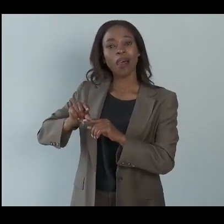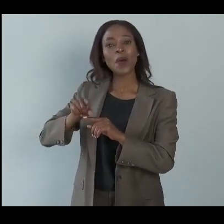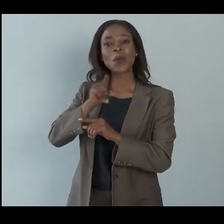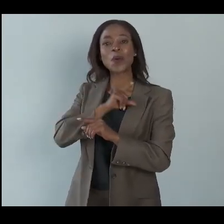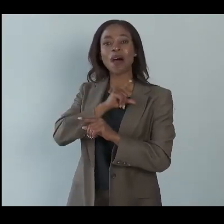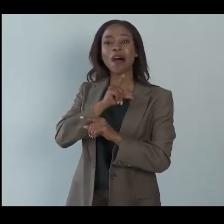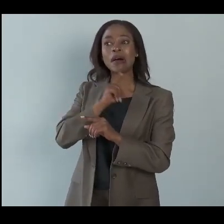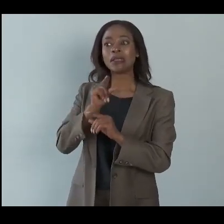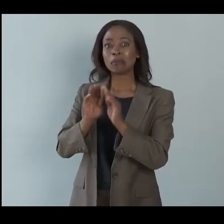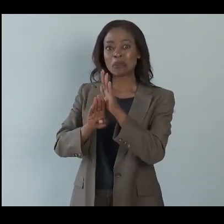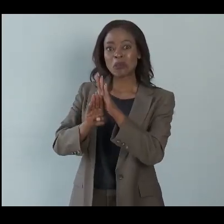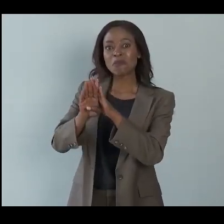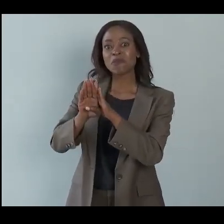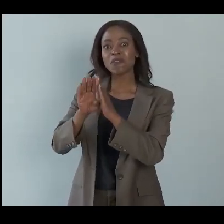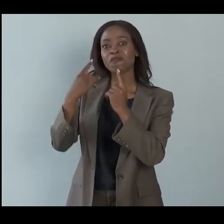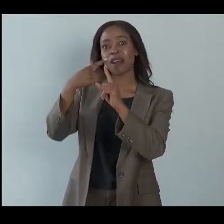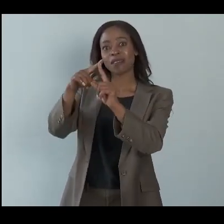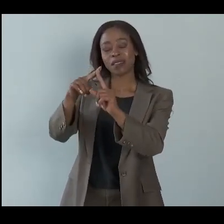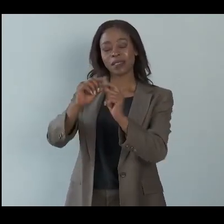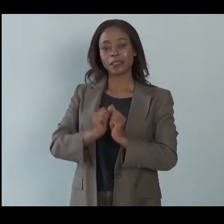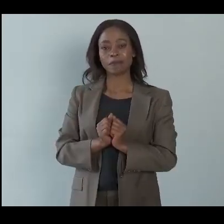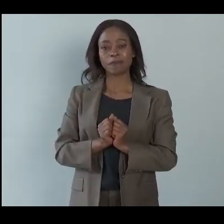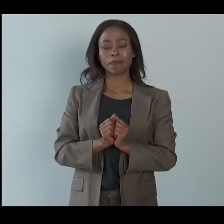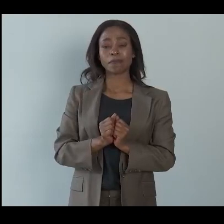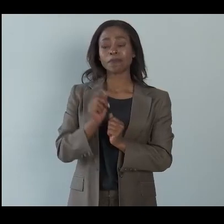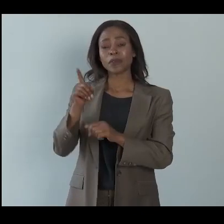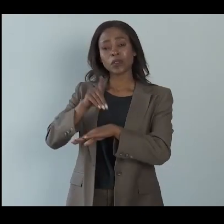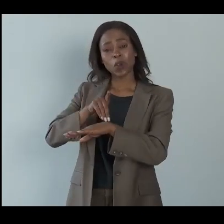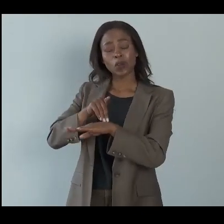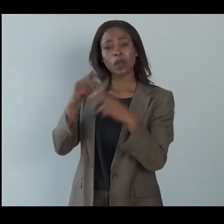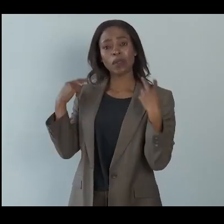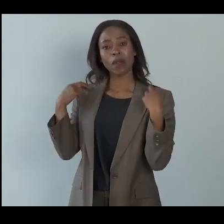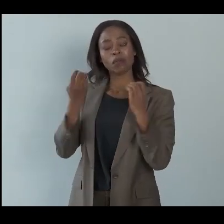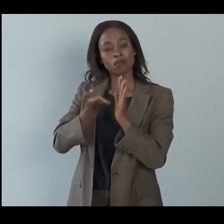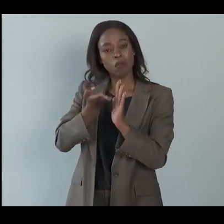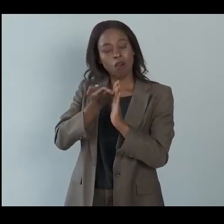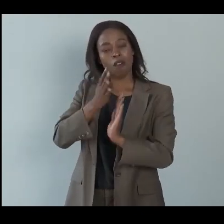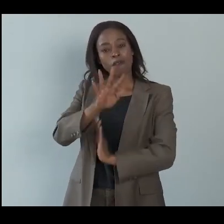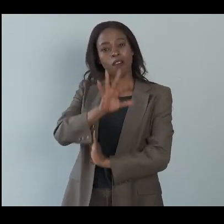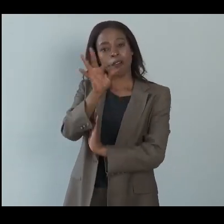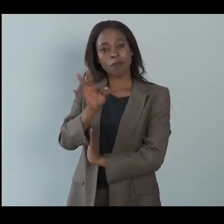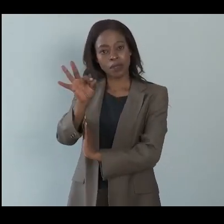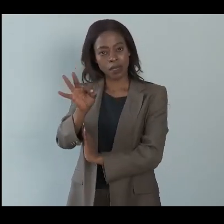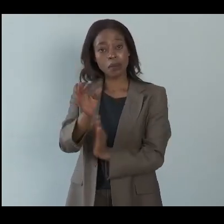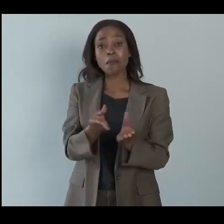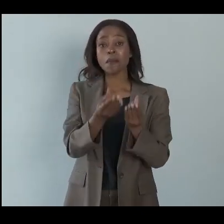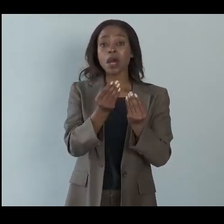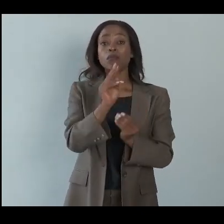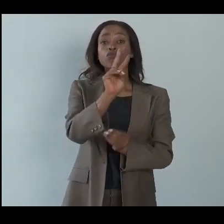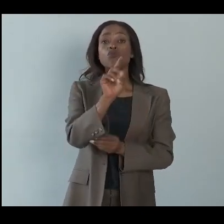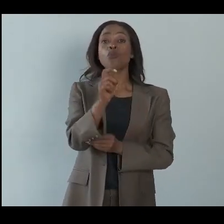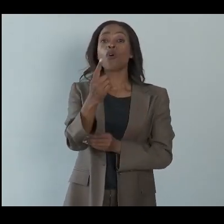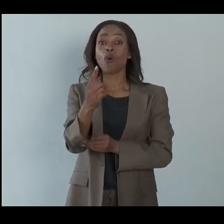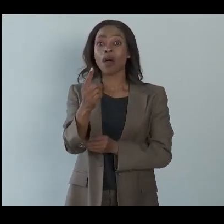margin mix. In the mature private practice sector, revenue increased by 5%, gaining 2.1 new customers for